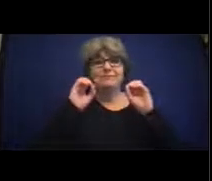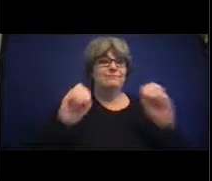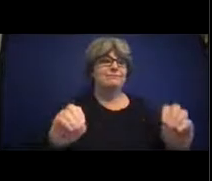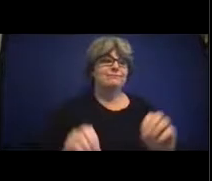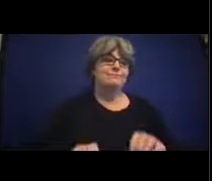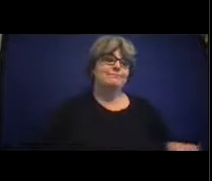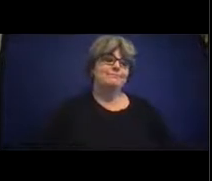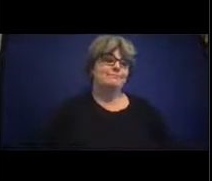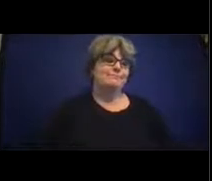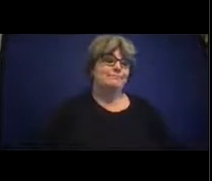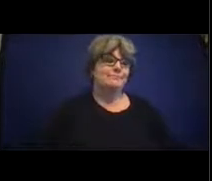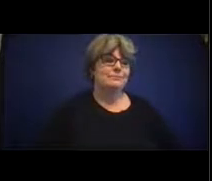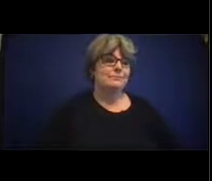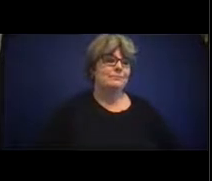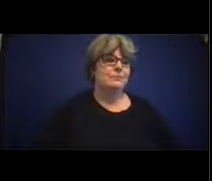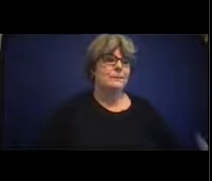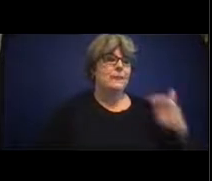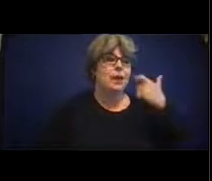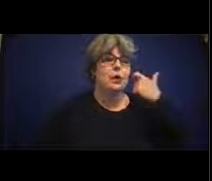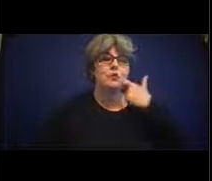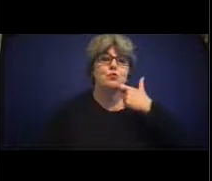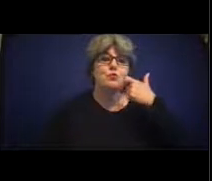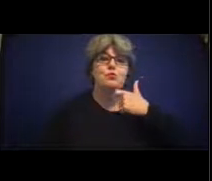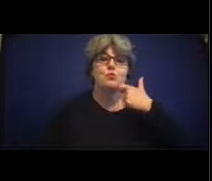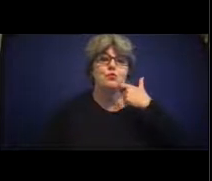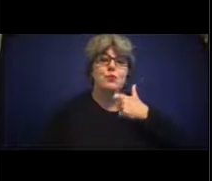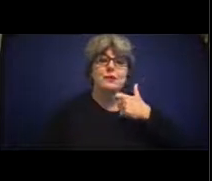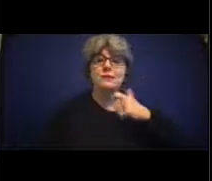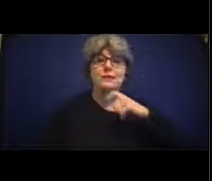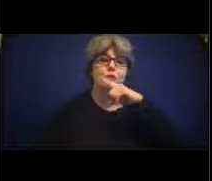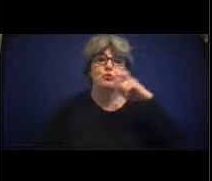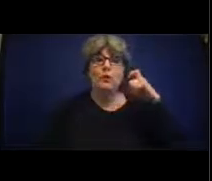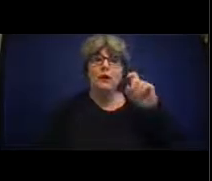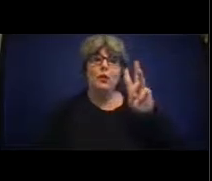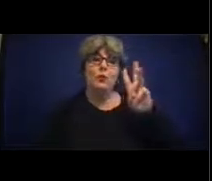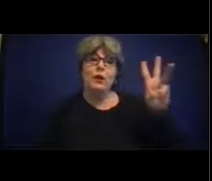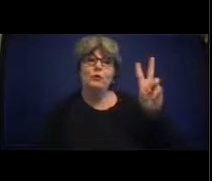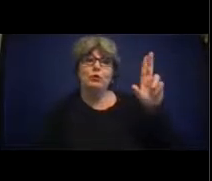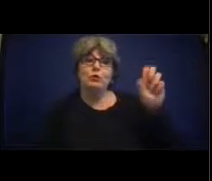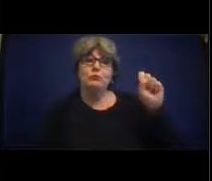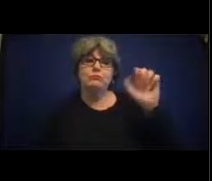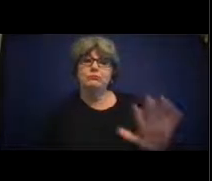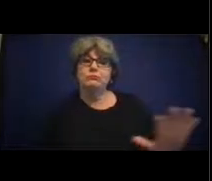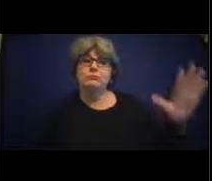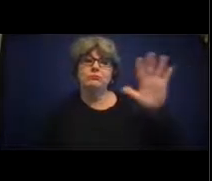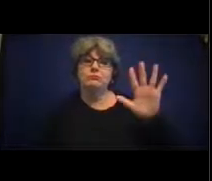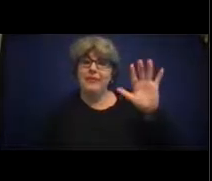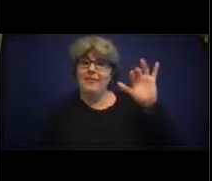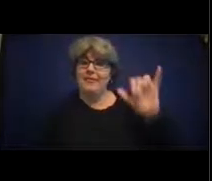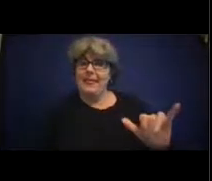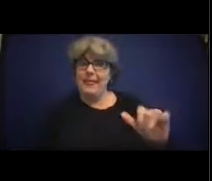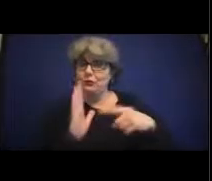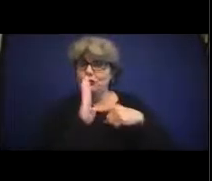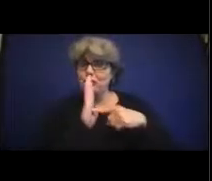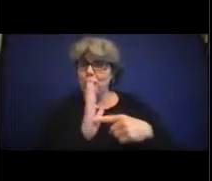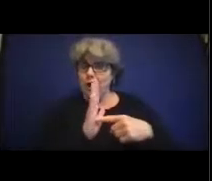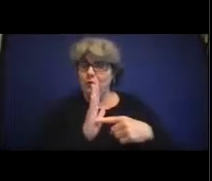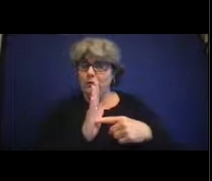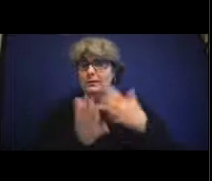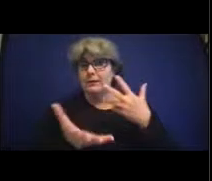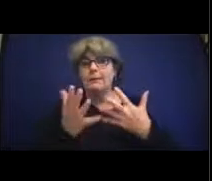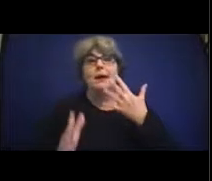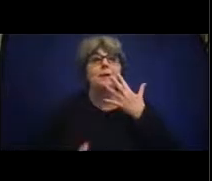know, there's been some recent research that has looked at drought in the Western US. And this is, you know, a hint that this is within the Colorado